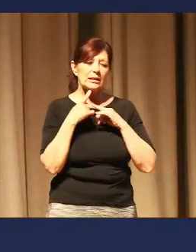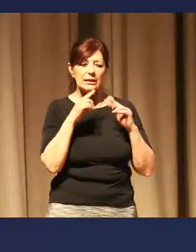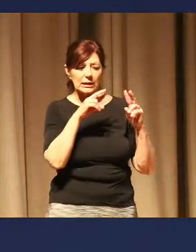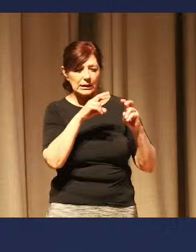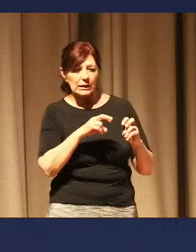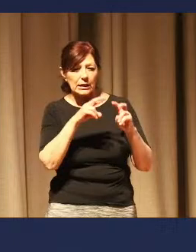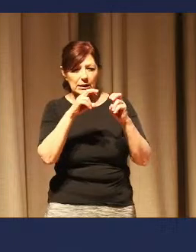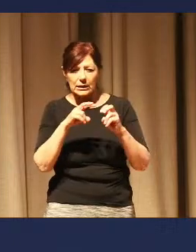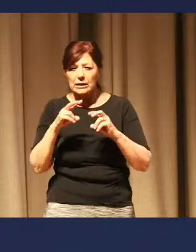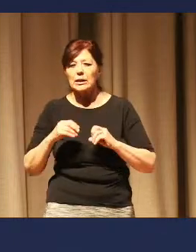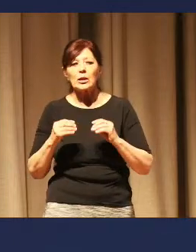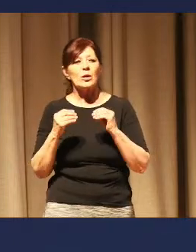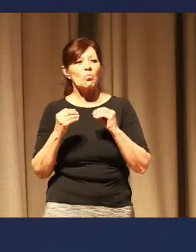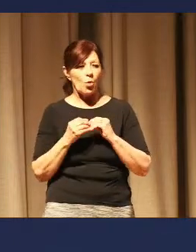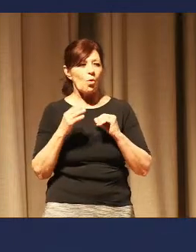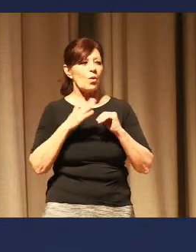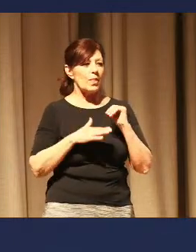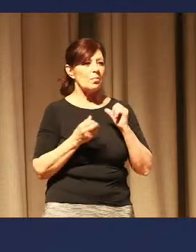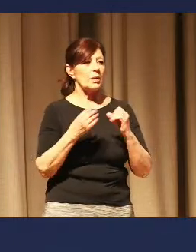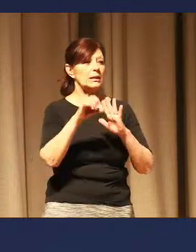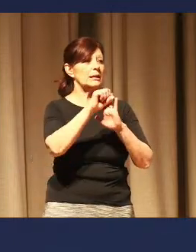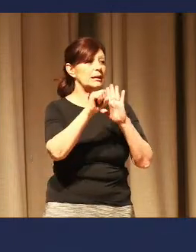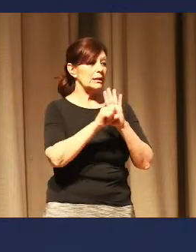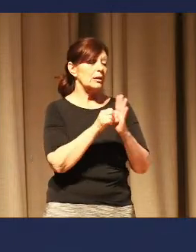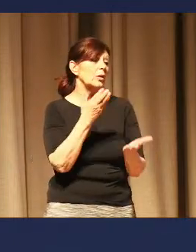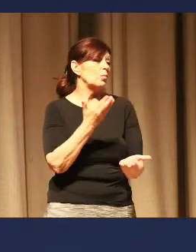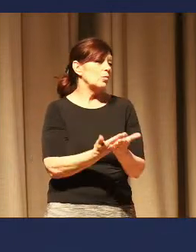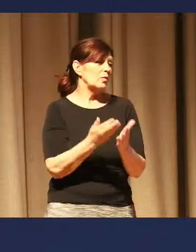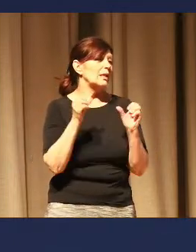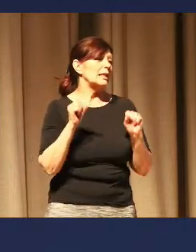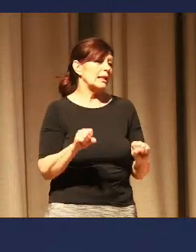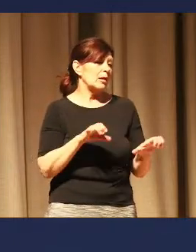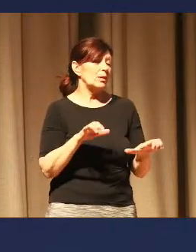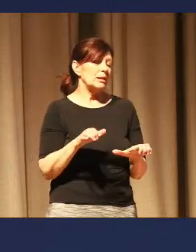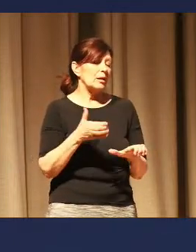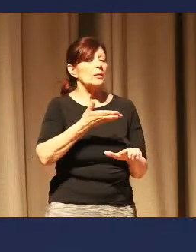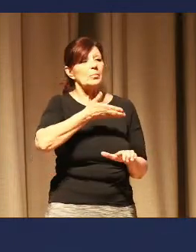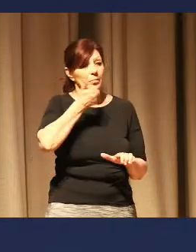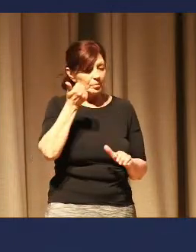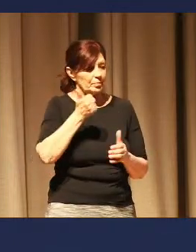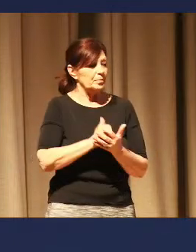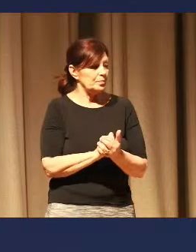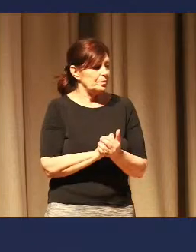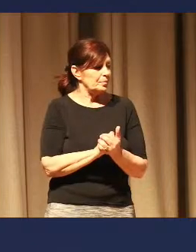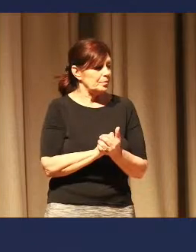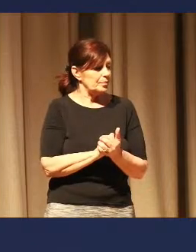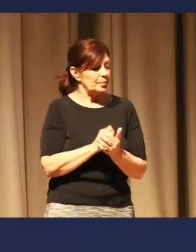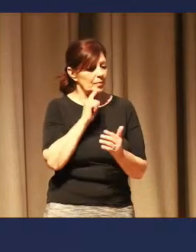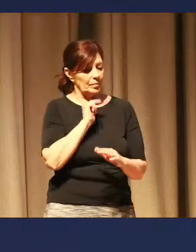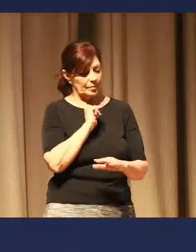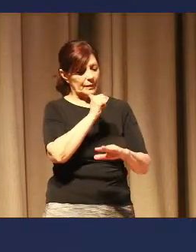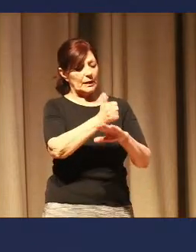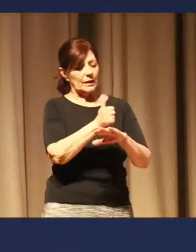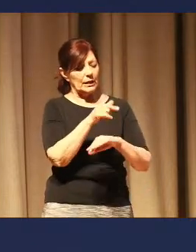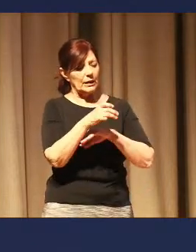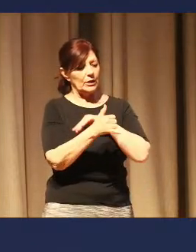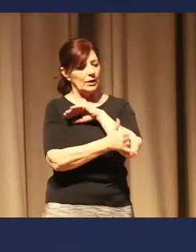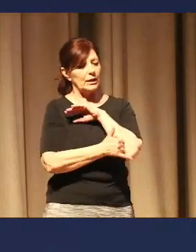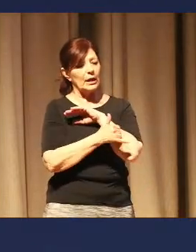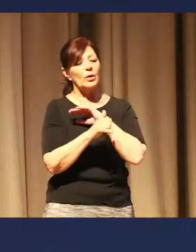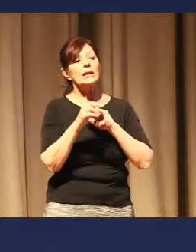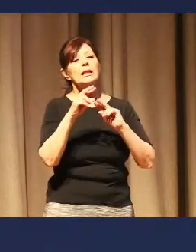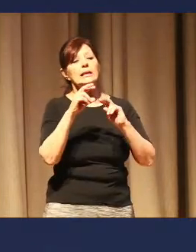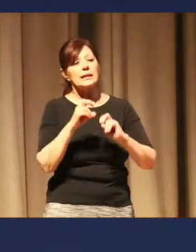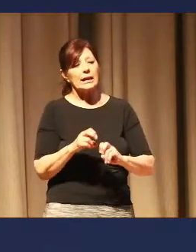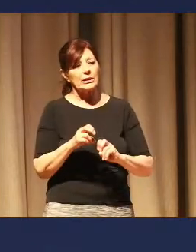units than many states do, proving it can be done more cost-effectively. By establishing an Erie County Assessor's Office